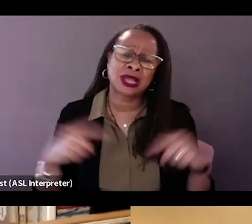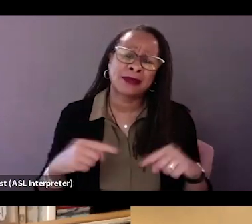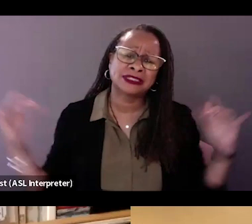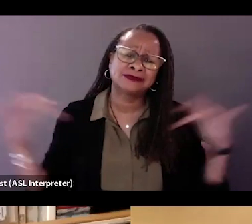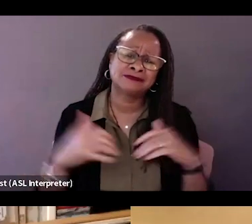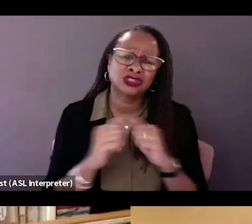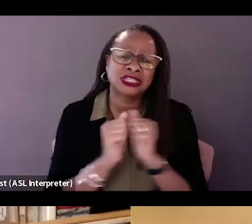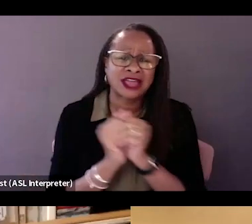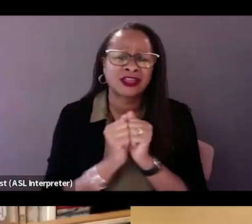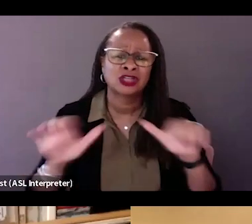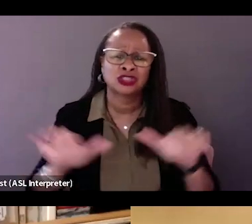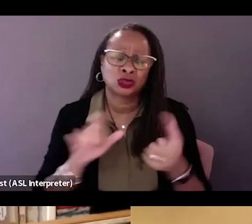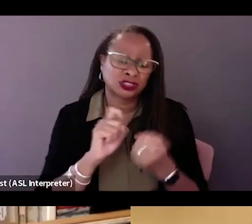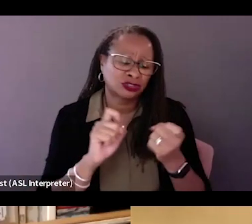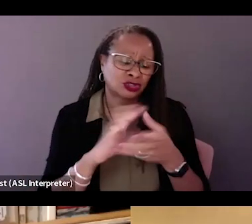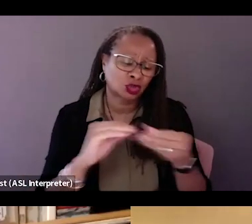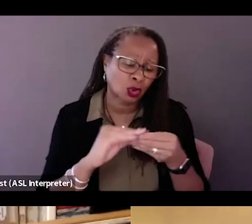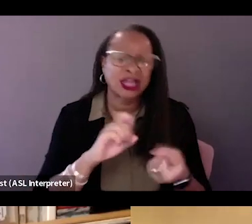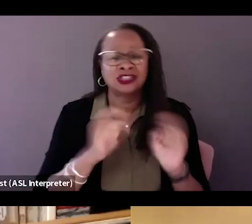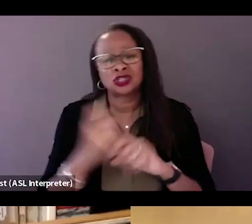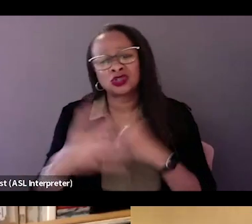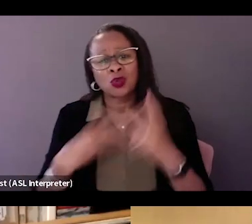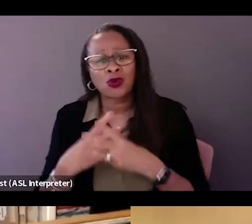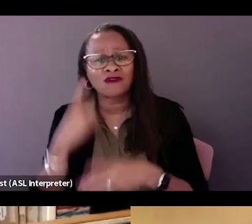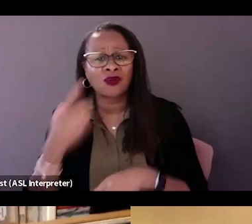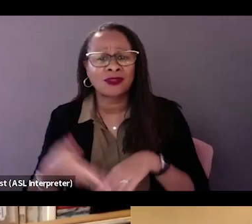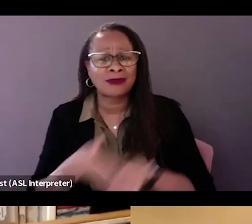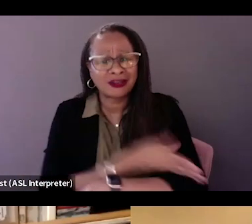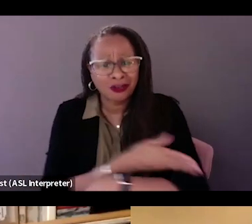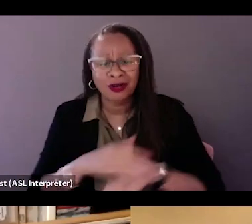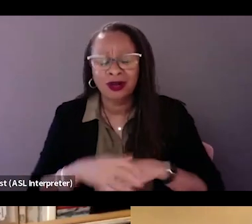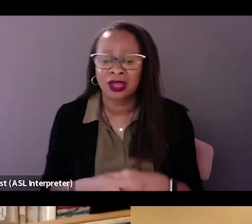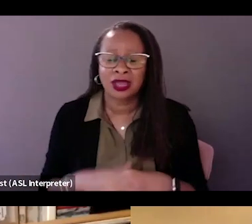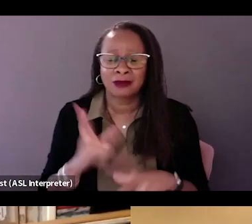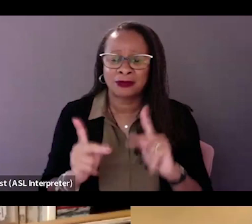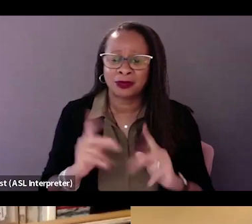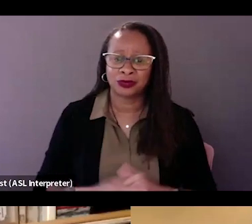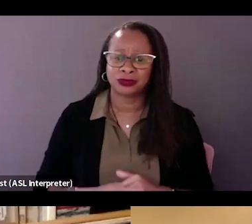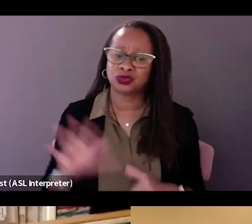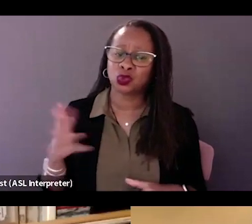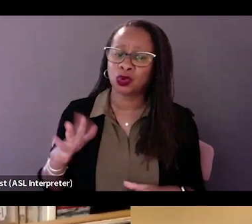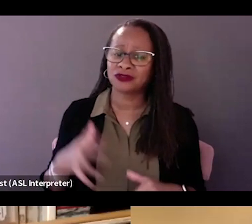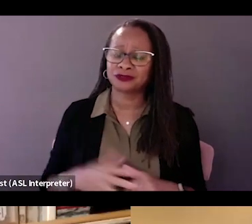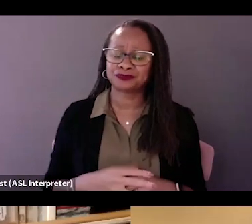doing a story, changing the world for the better. People sort of